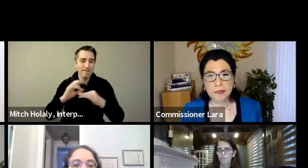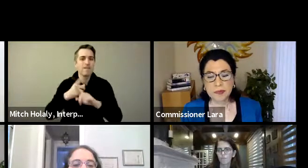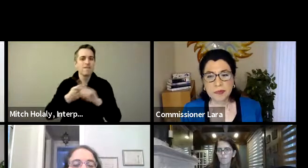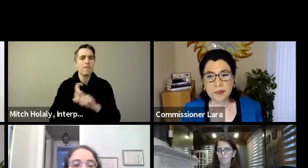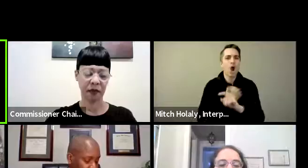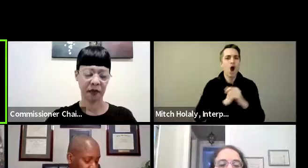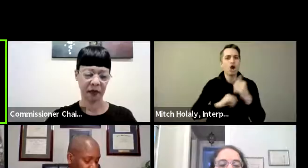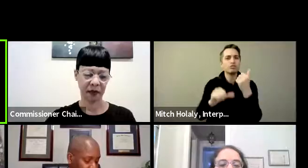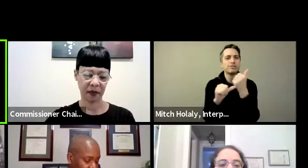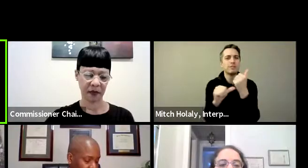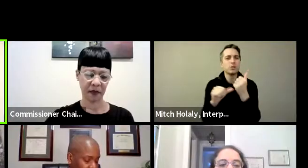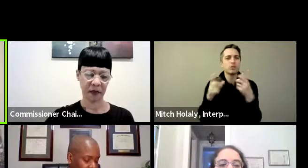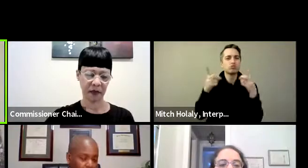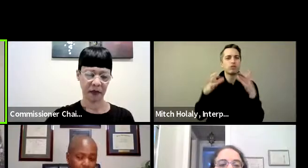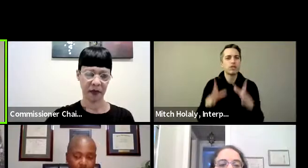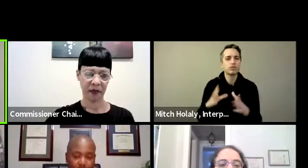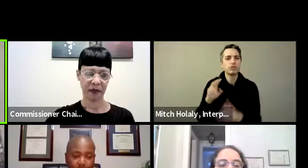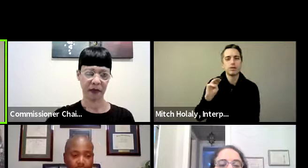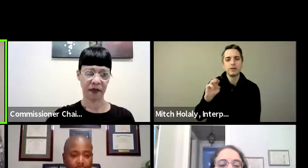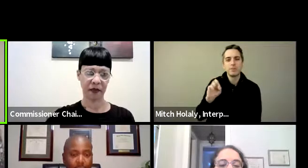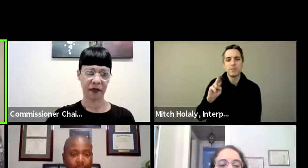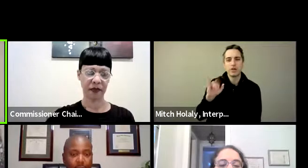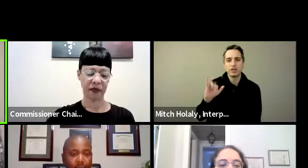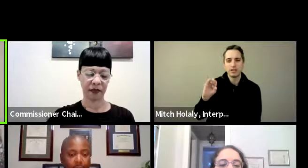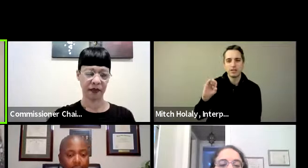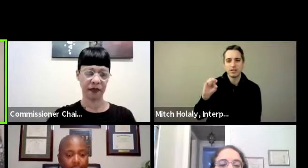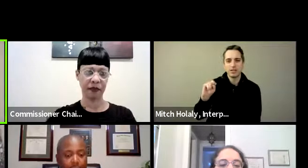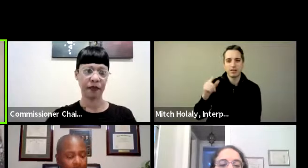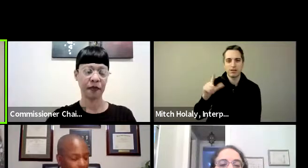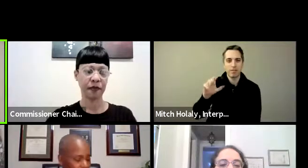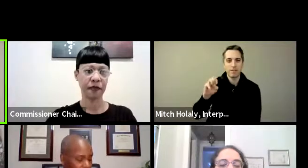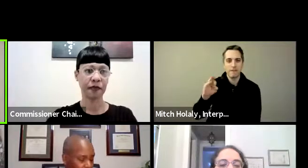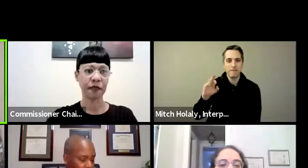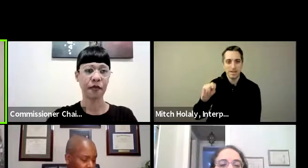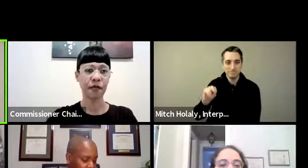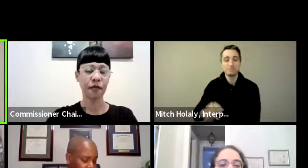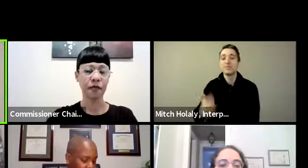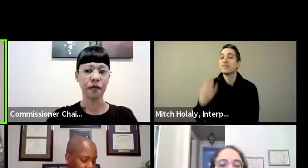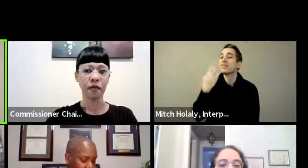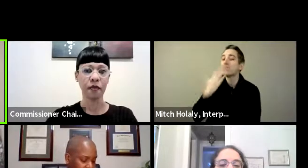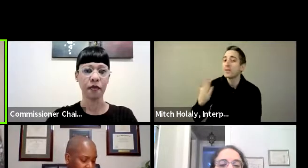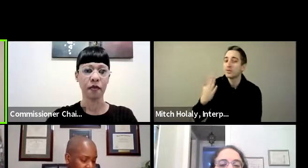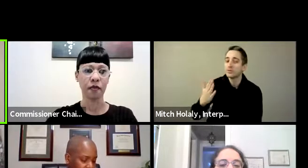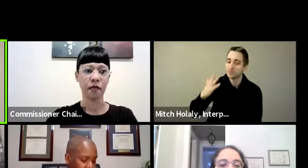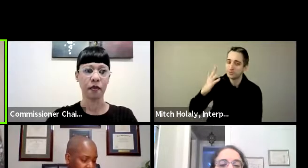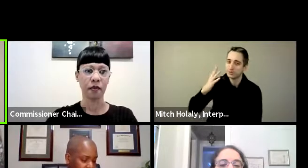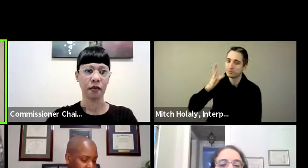Thank you, Madam Chair. And I will read from the nouns.